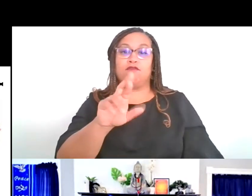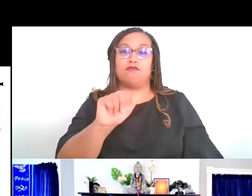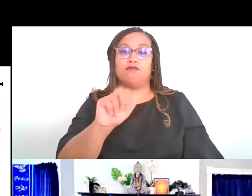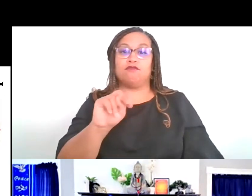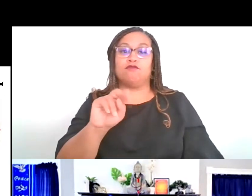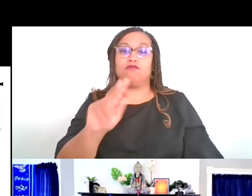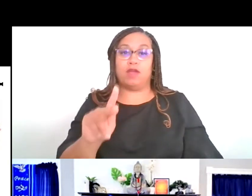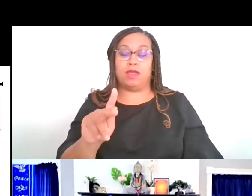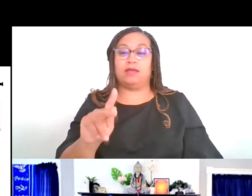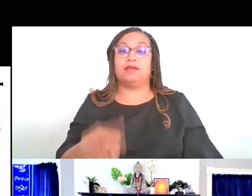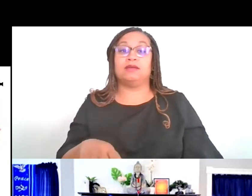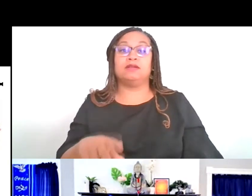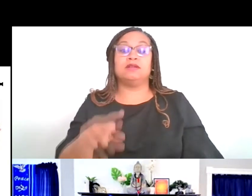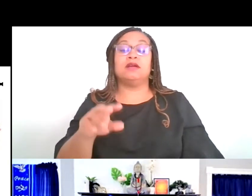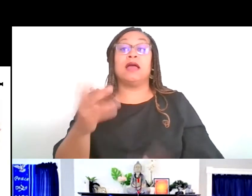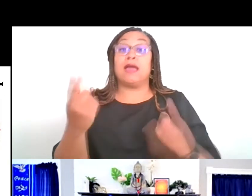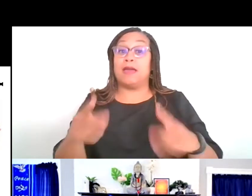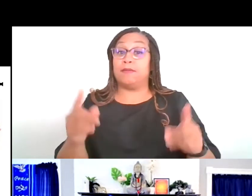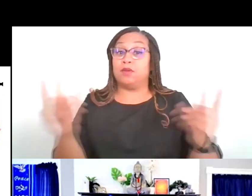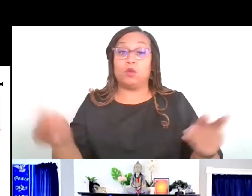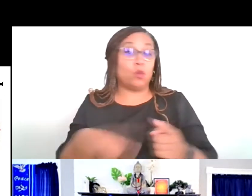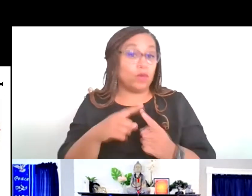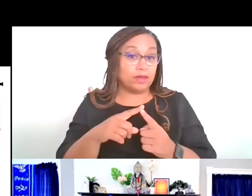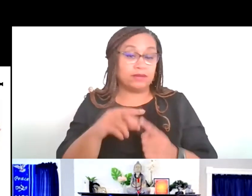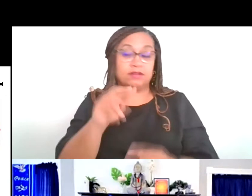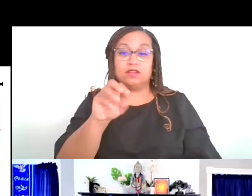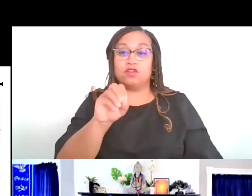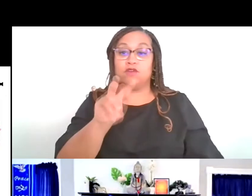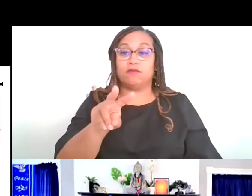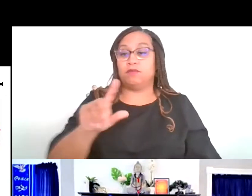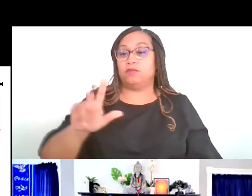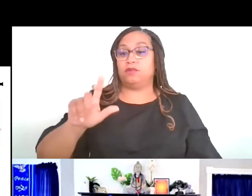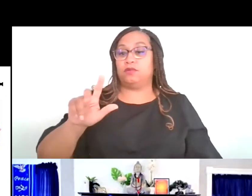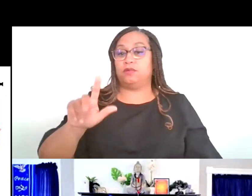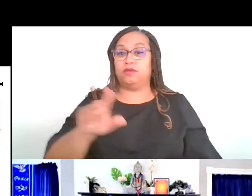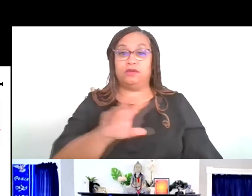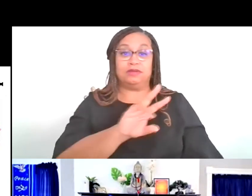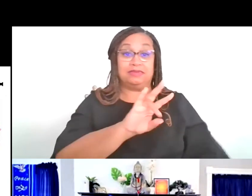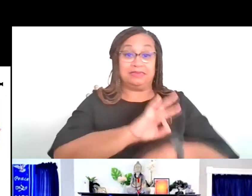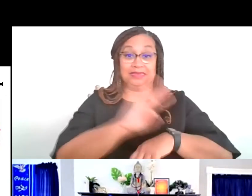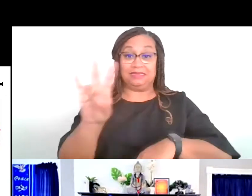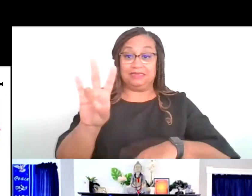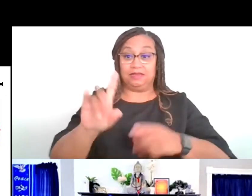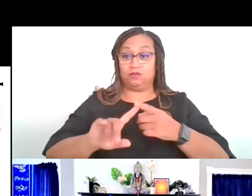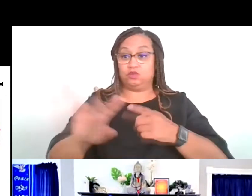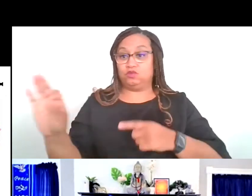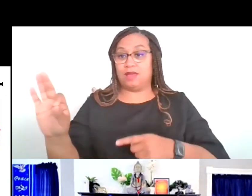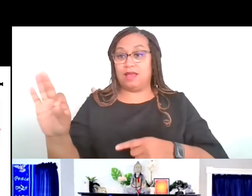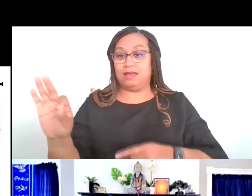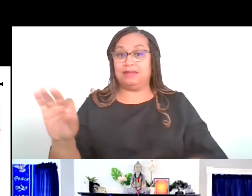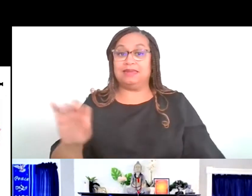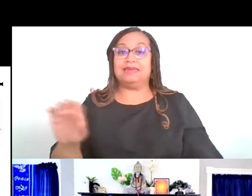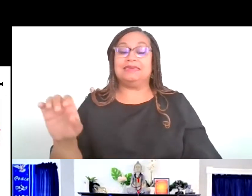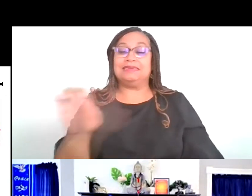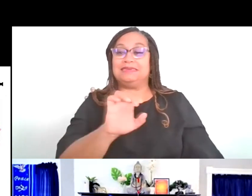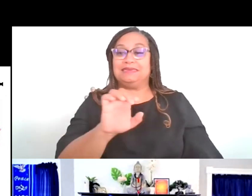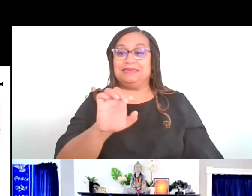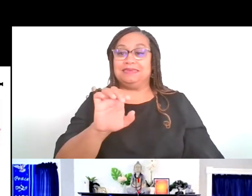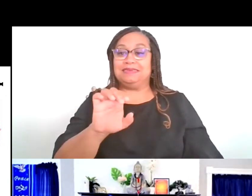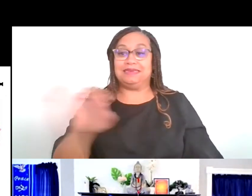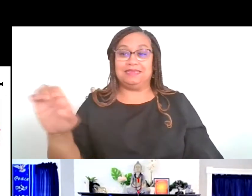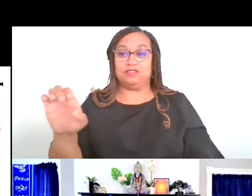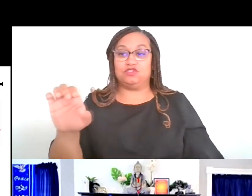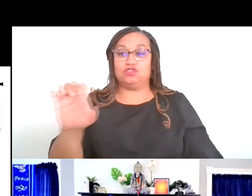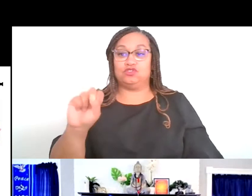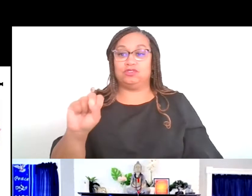November 23rd, 7 to 9 p.m. Eastern Standard Time via